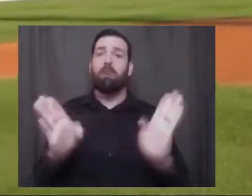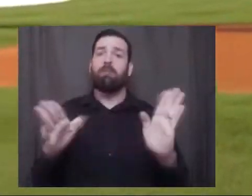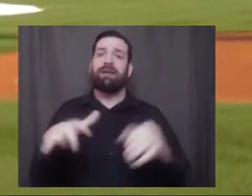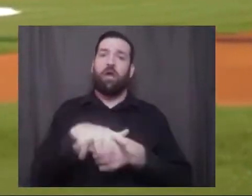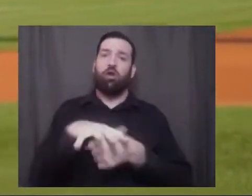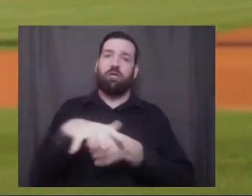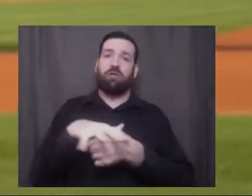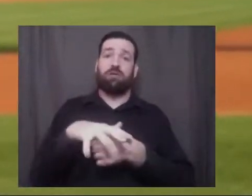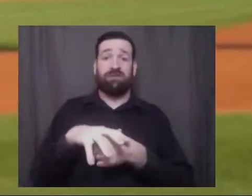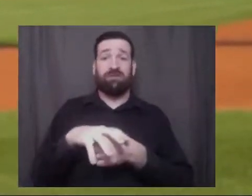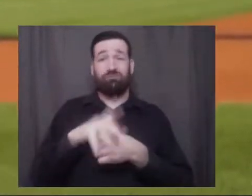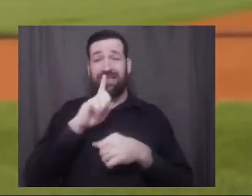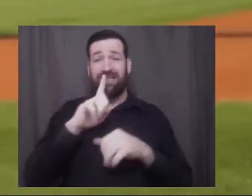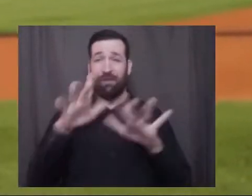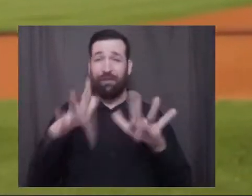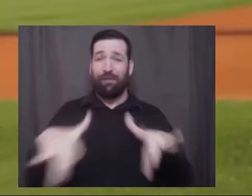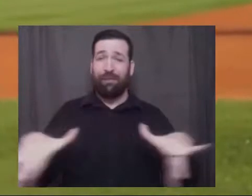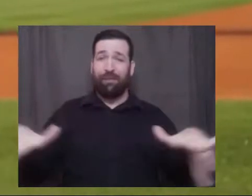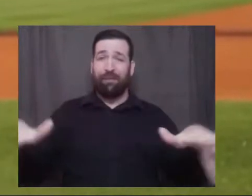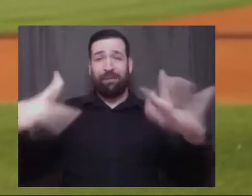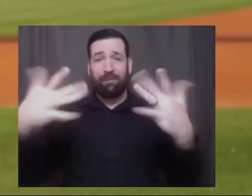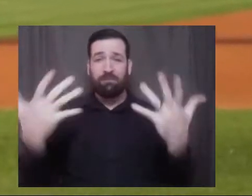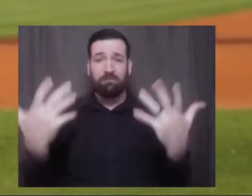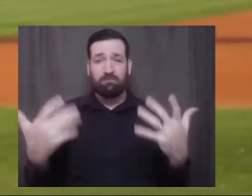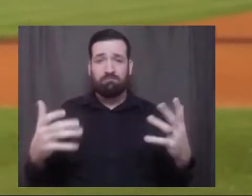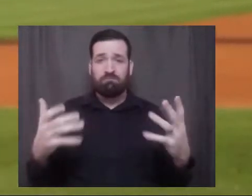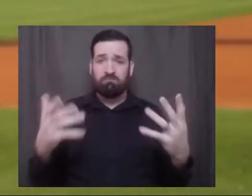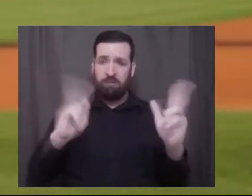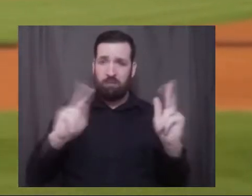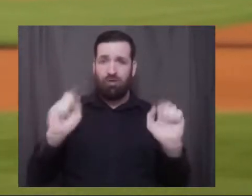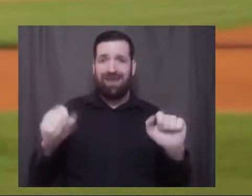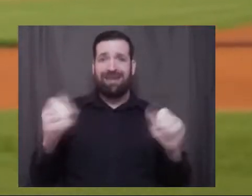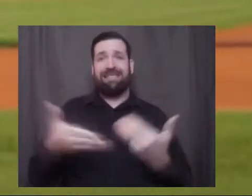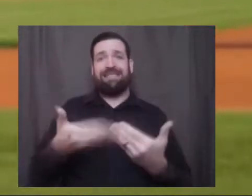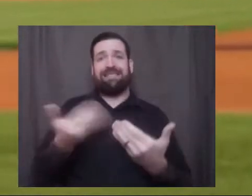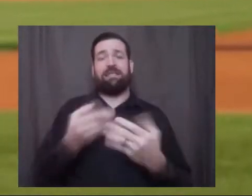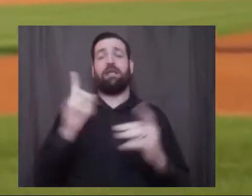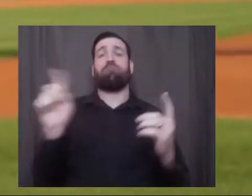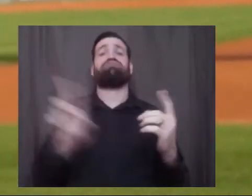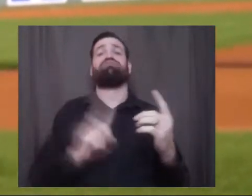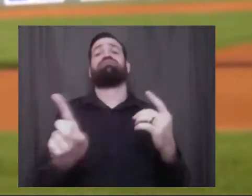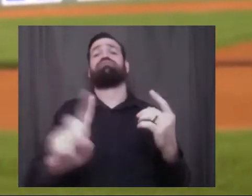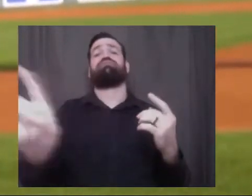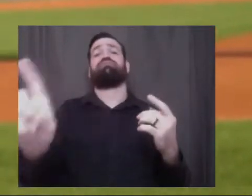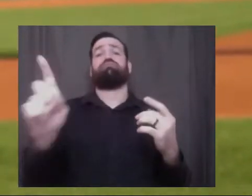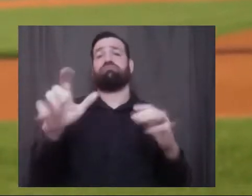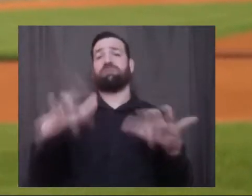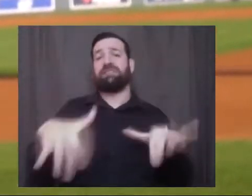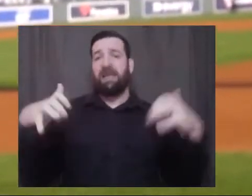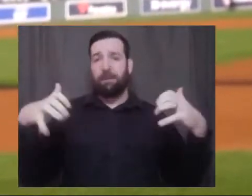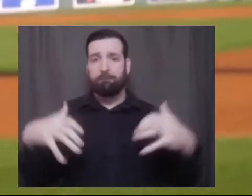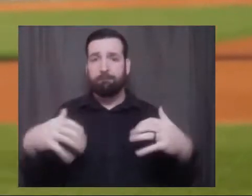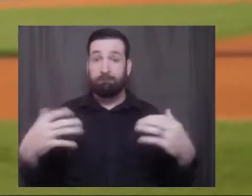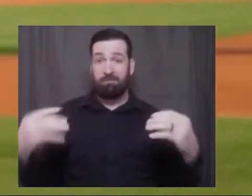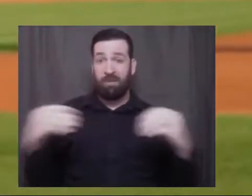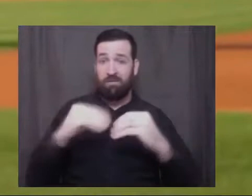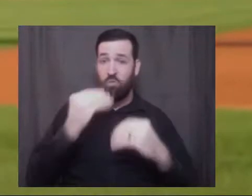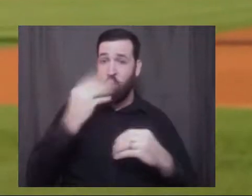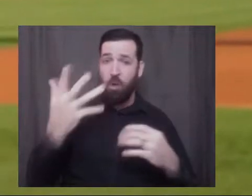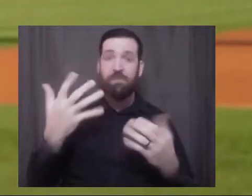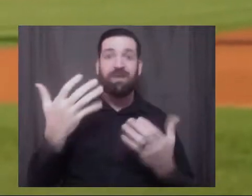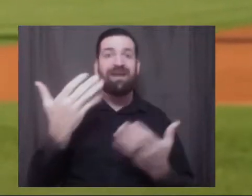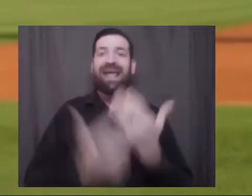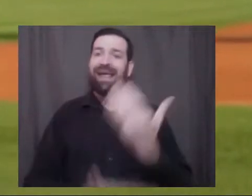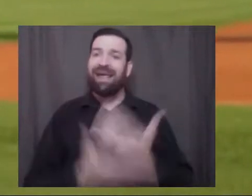open now, and people are able to freely move about the stadium. Dr. Hawkinson was pointing out about hand hygiene. That's still